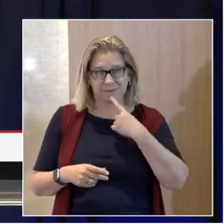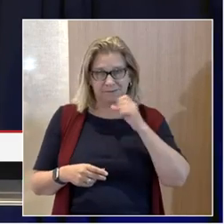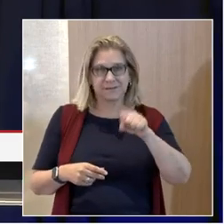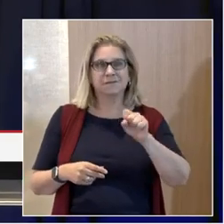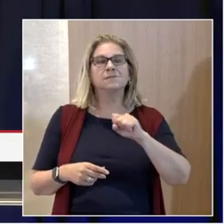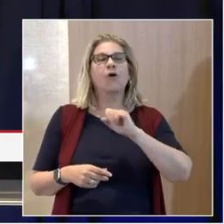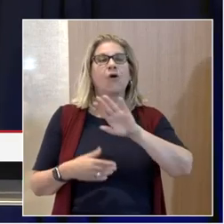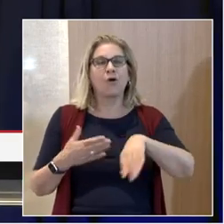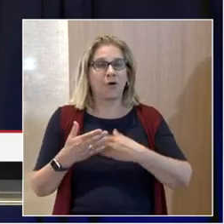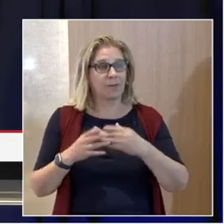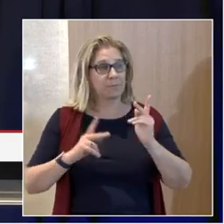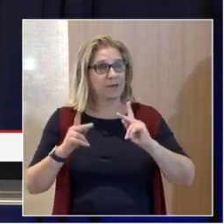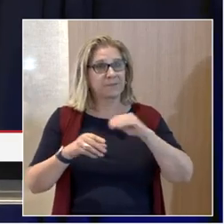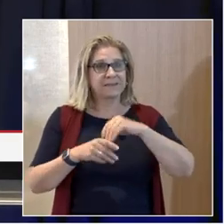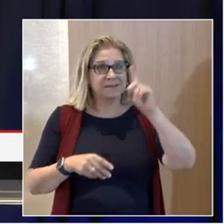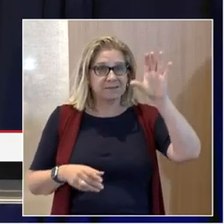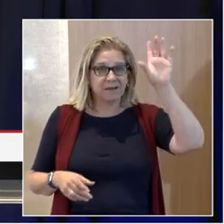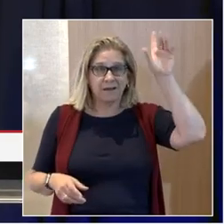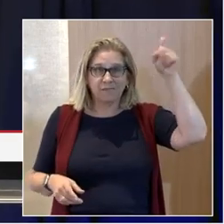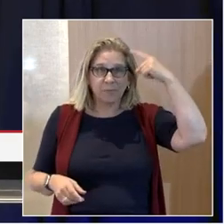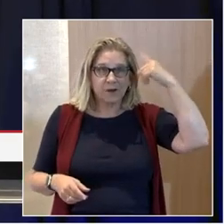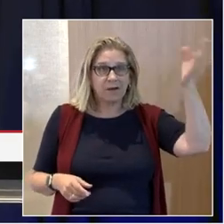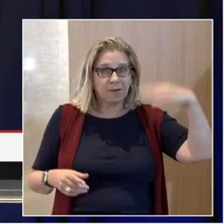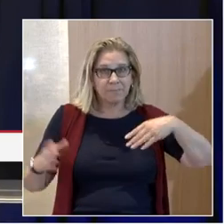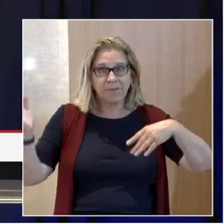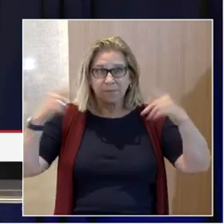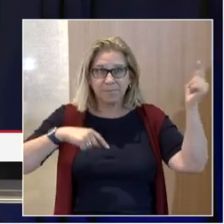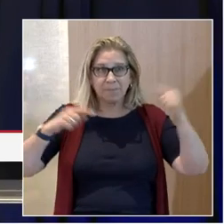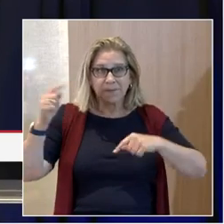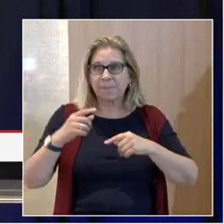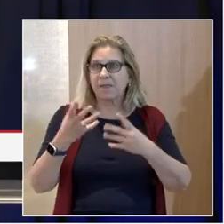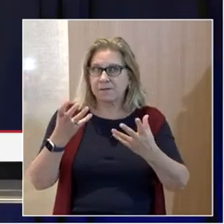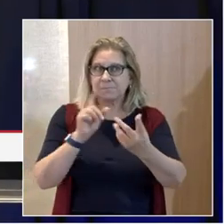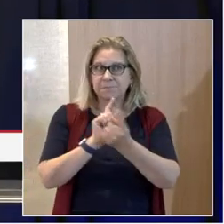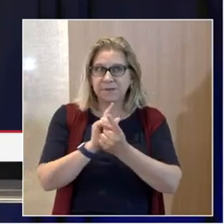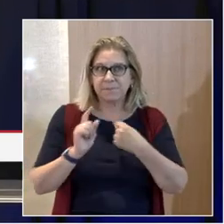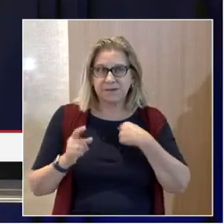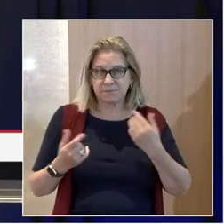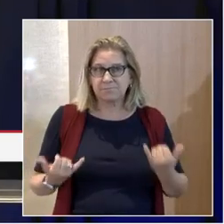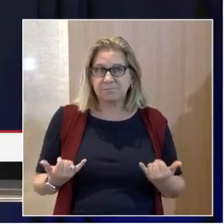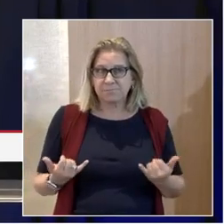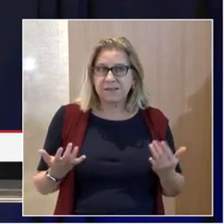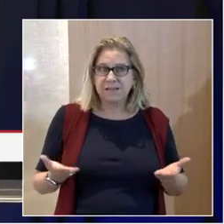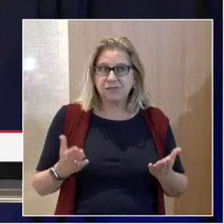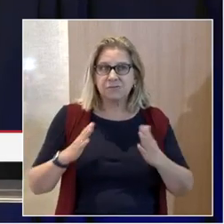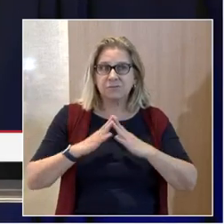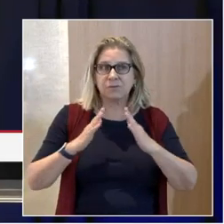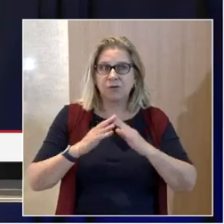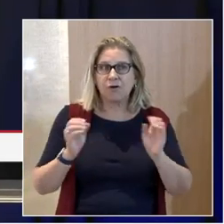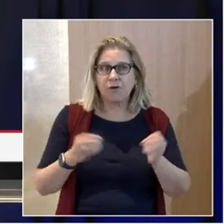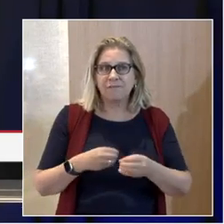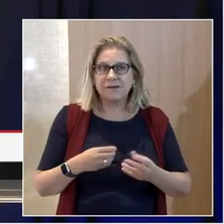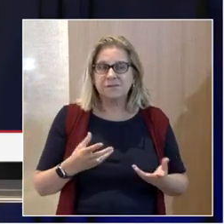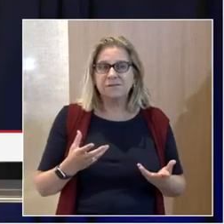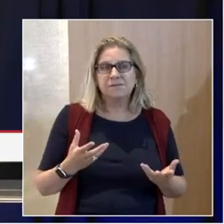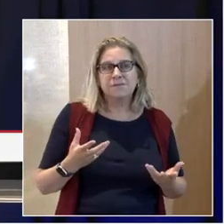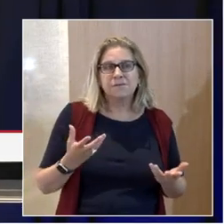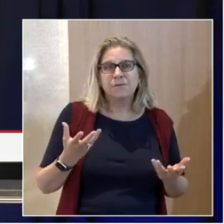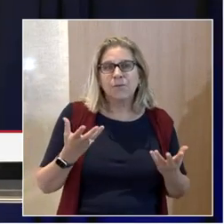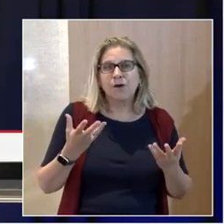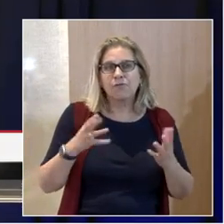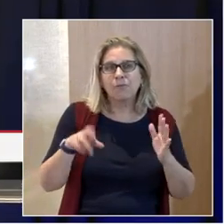I ask anyone who comes to meet with me in my office downtown is, what role will you play